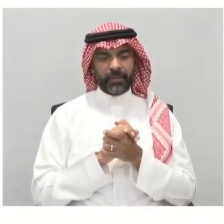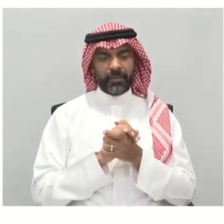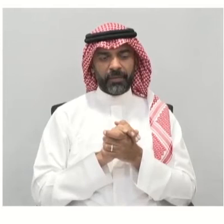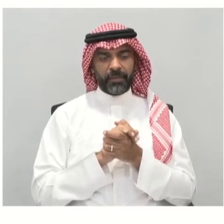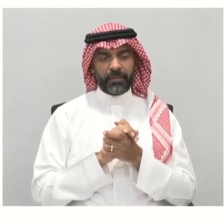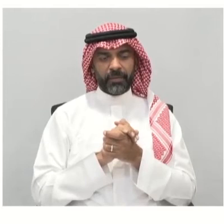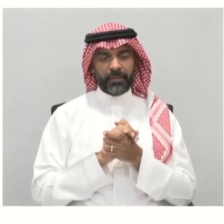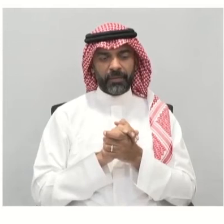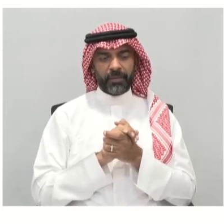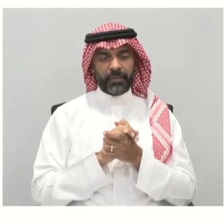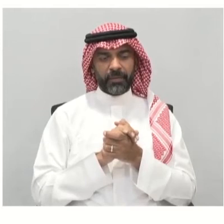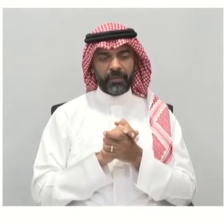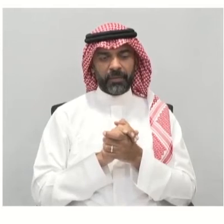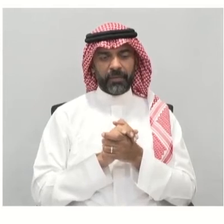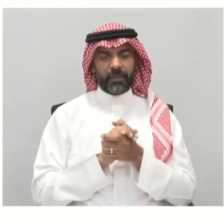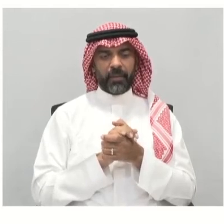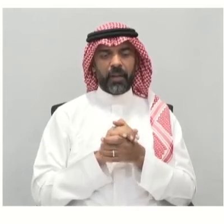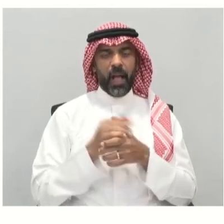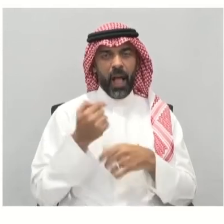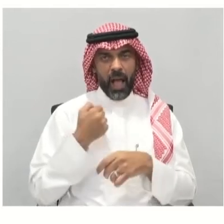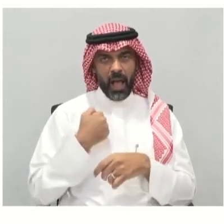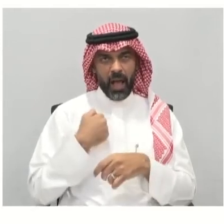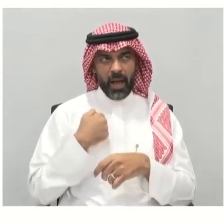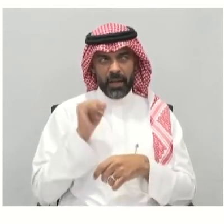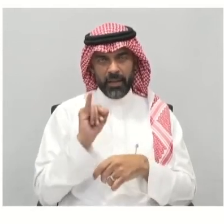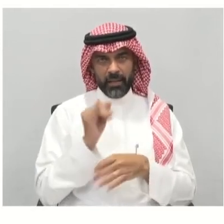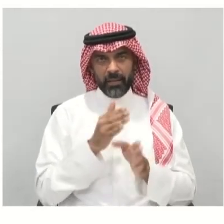I like